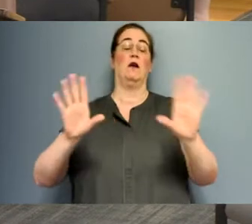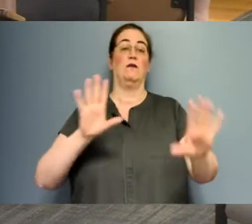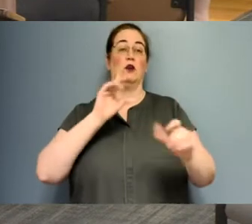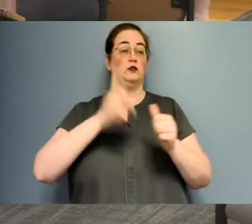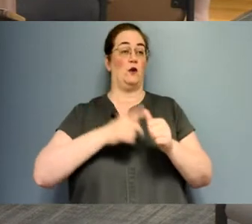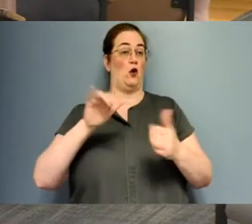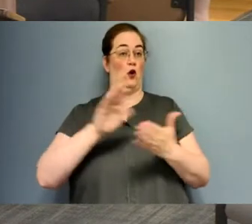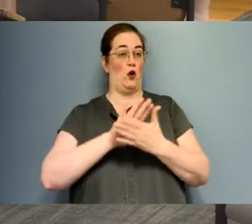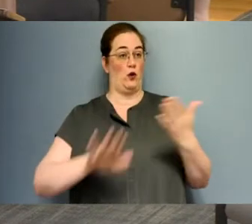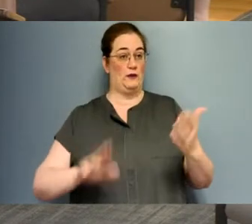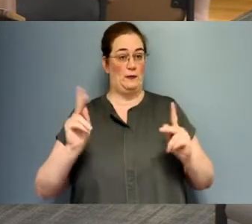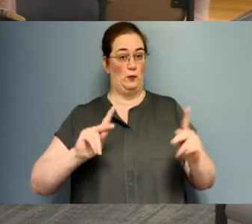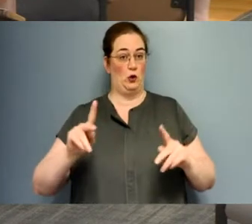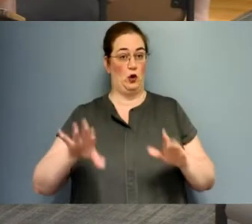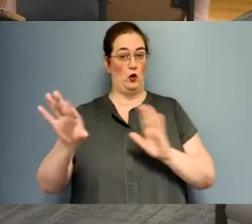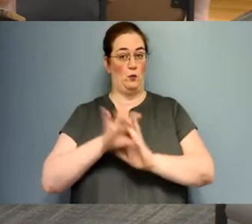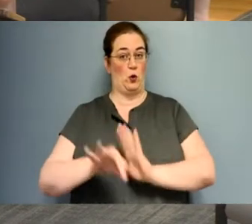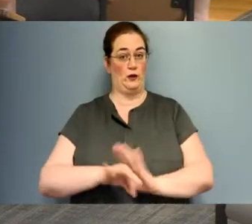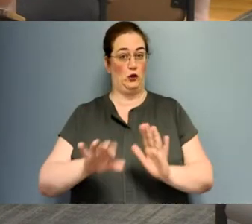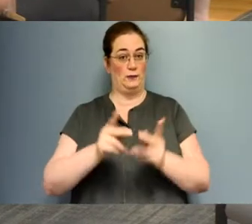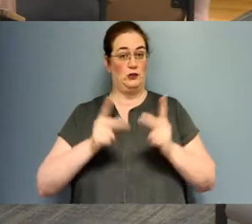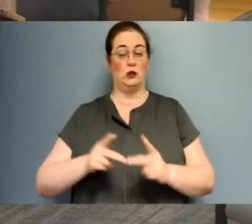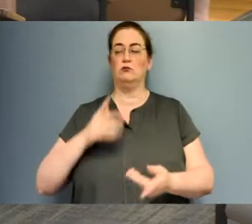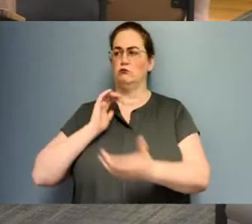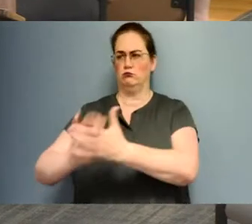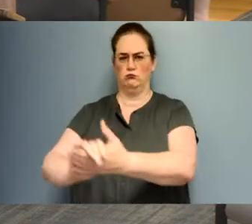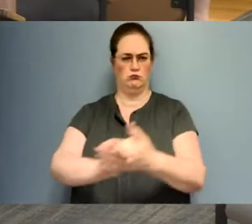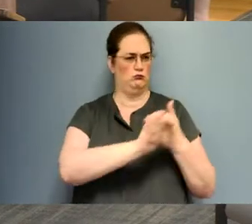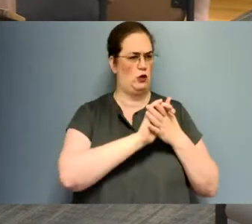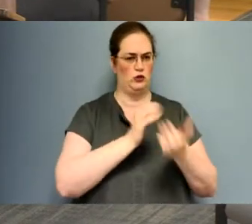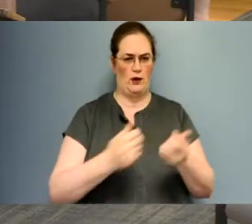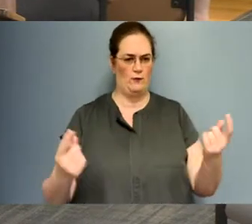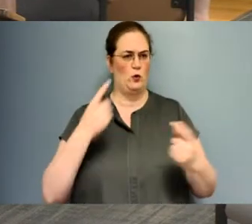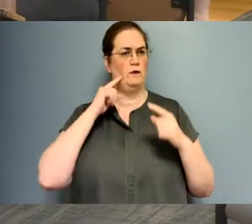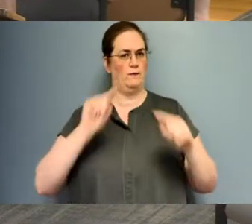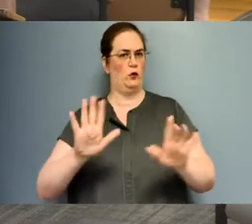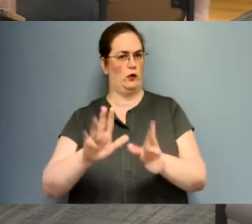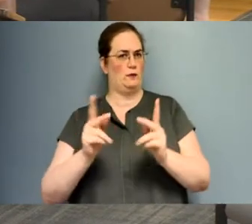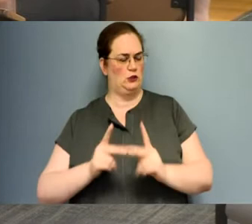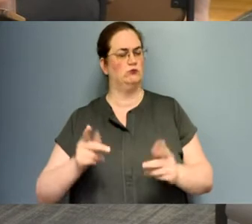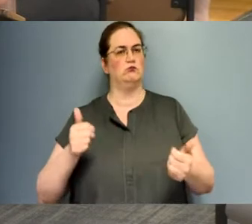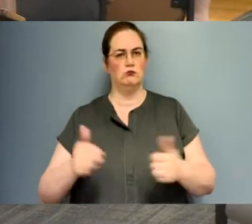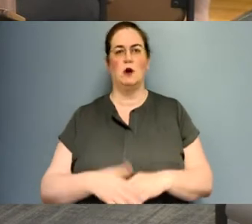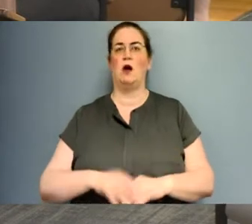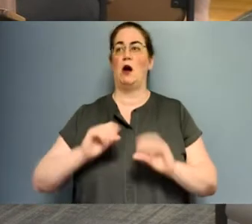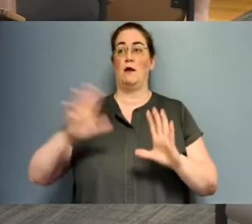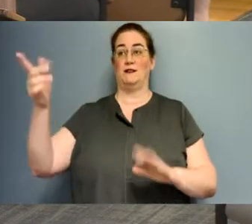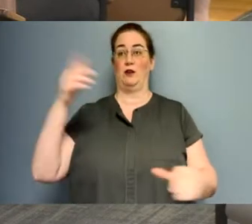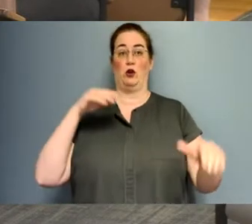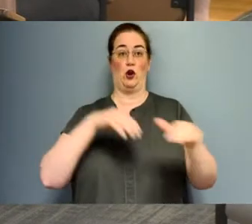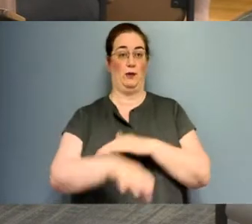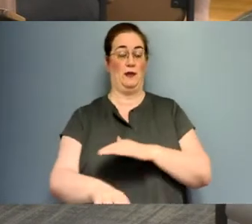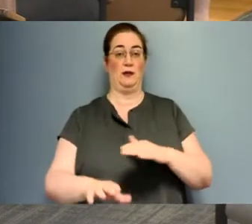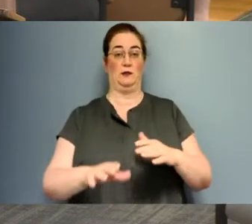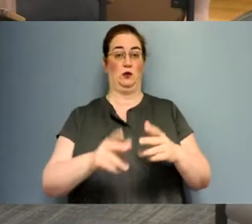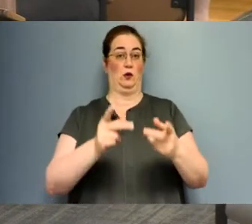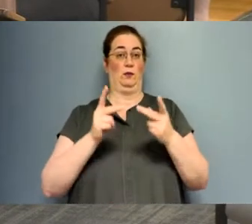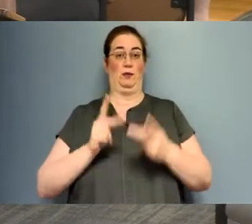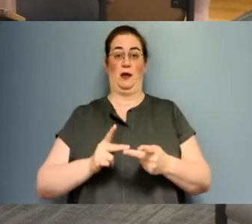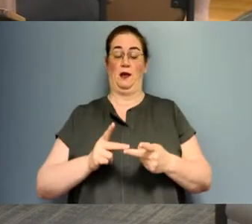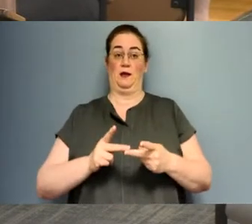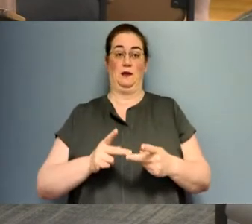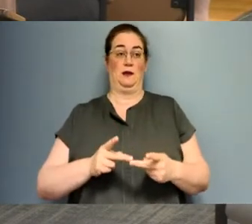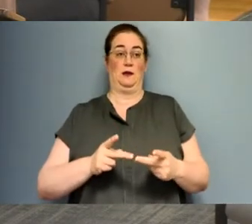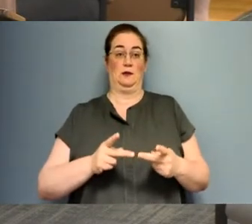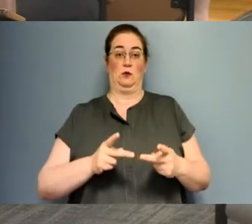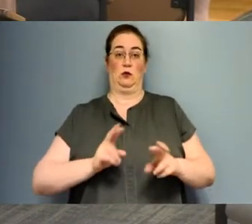to appoint to these positions, I think they deserve congratulations. Congratulations to everybody for this. Obviously, they're coming into a bases loaded jam, right? This is a hot